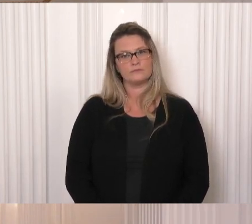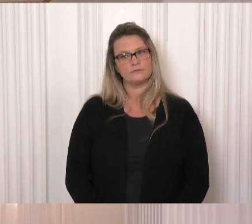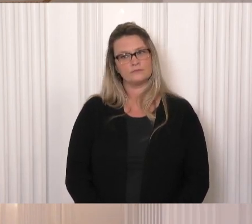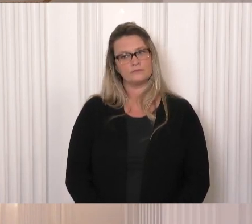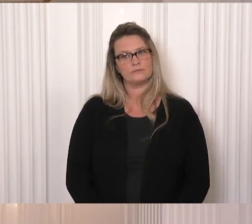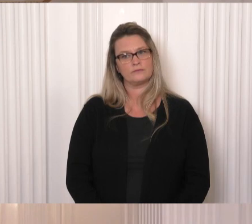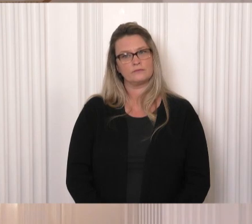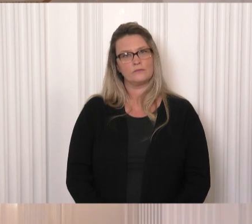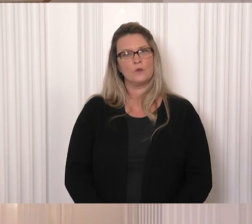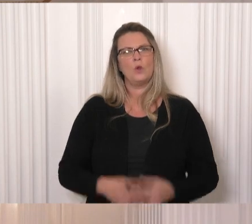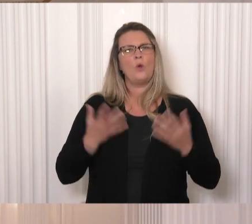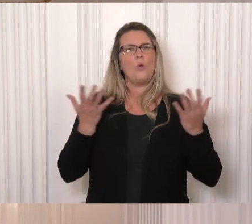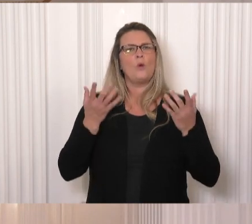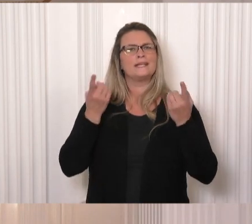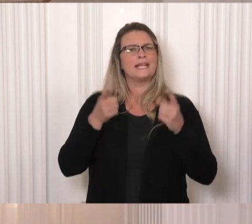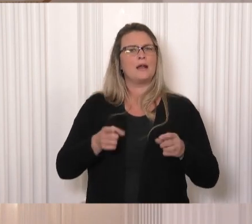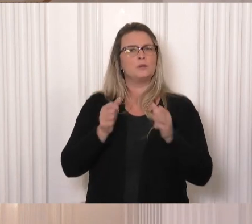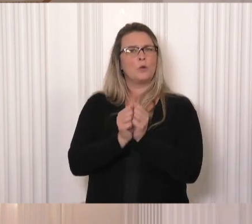what about daycares?